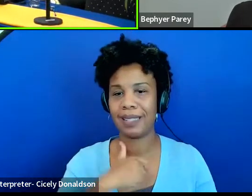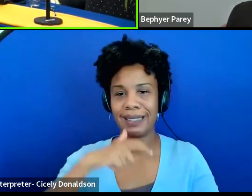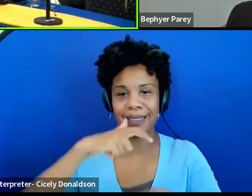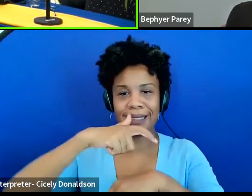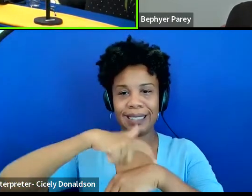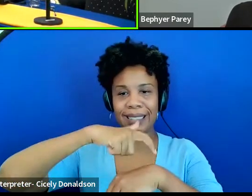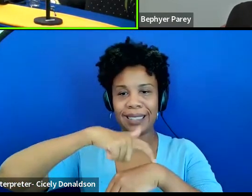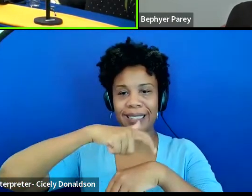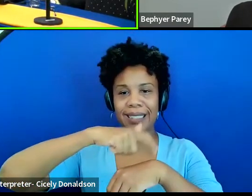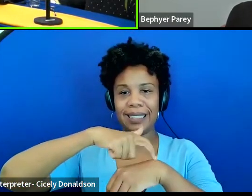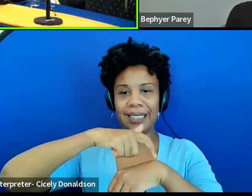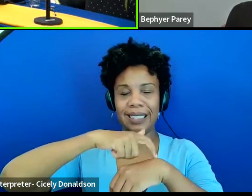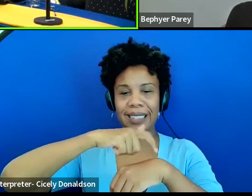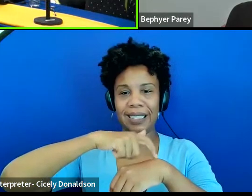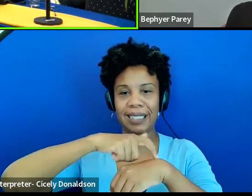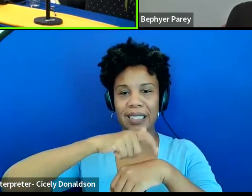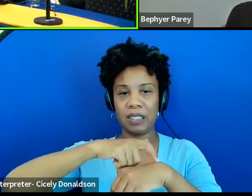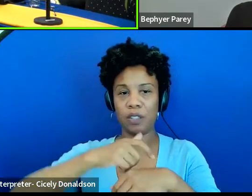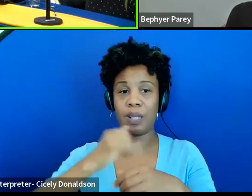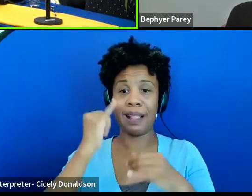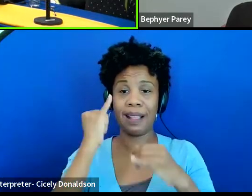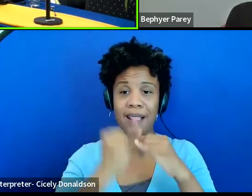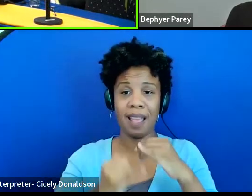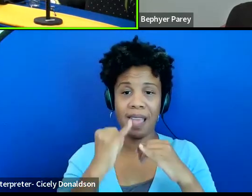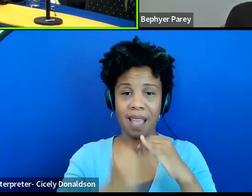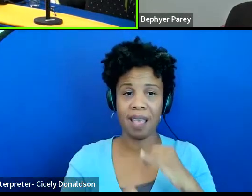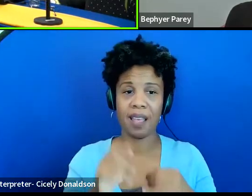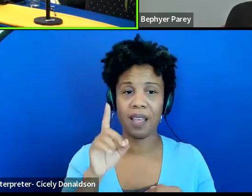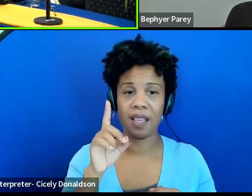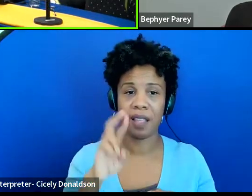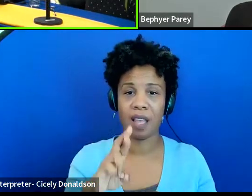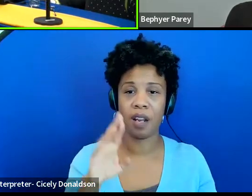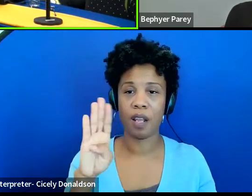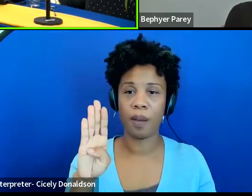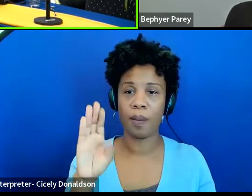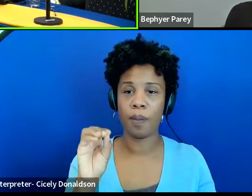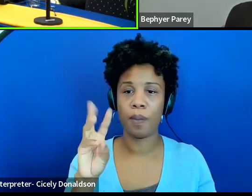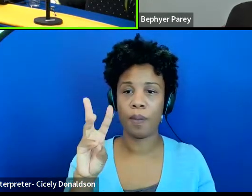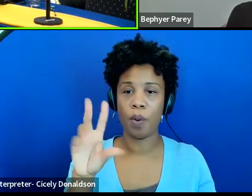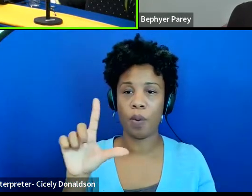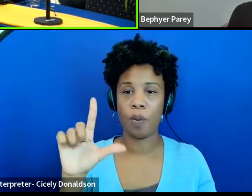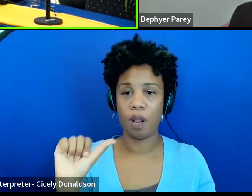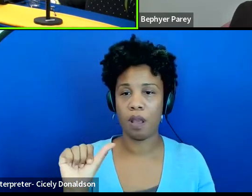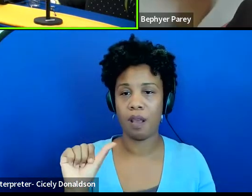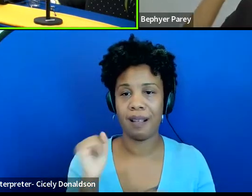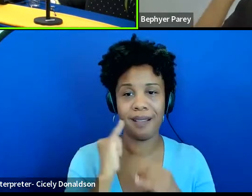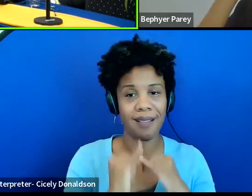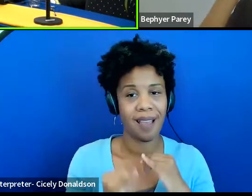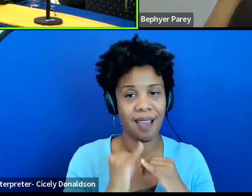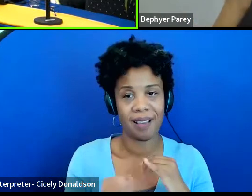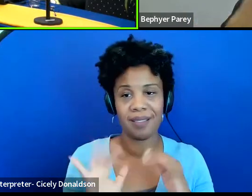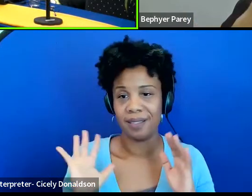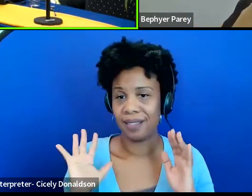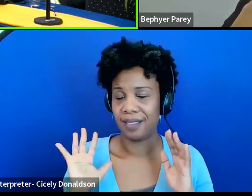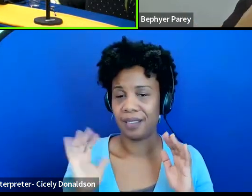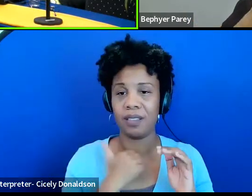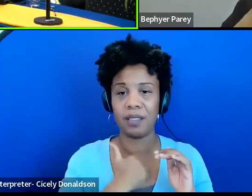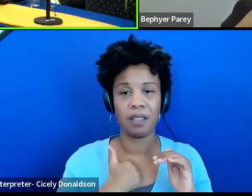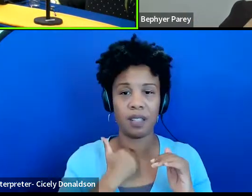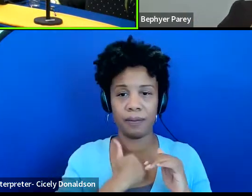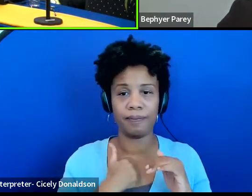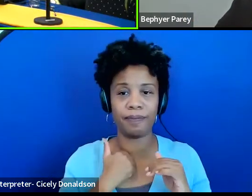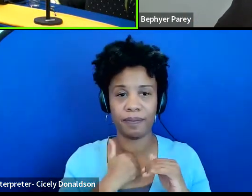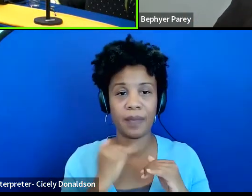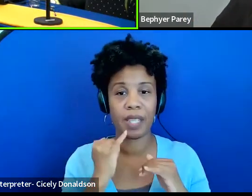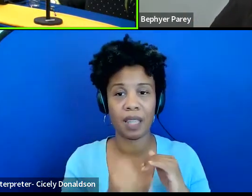time, after Dr. Bowler, we can take no other comments. So